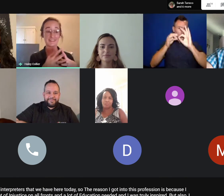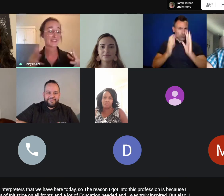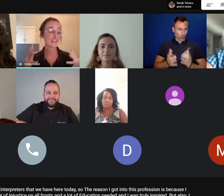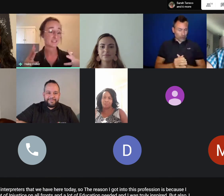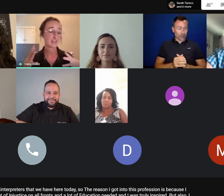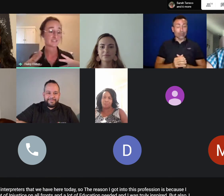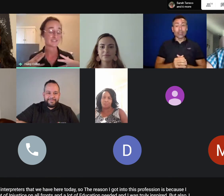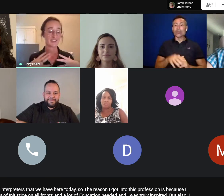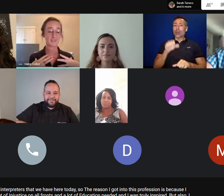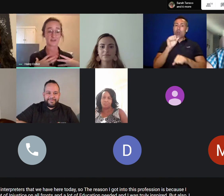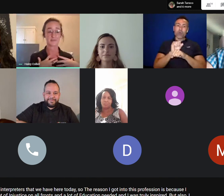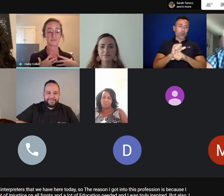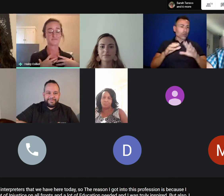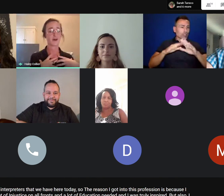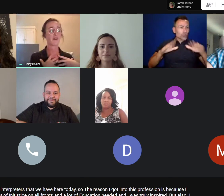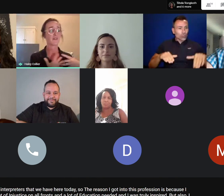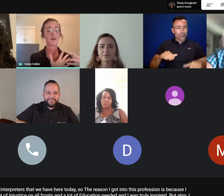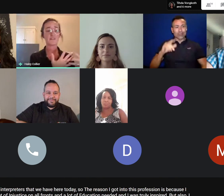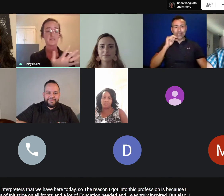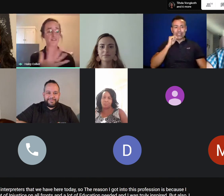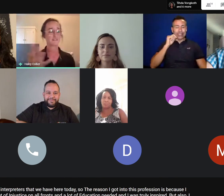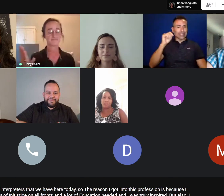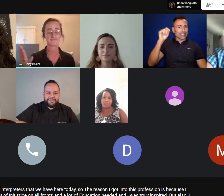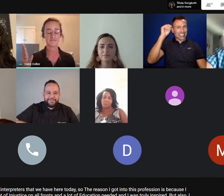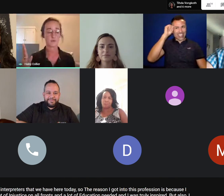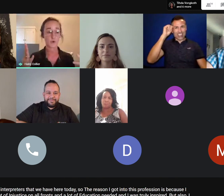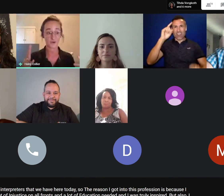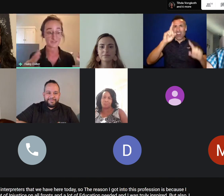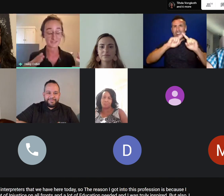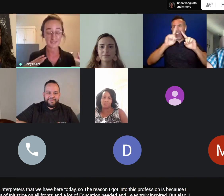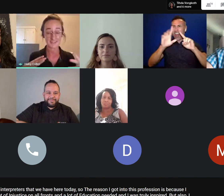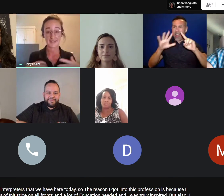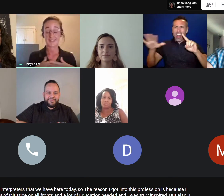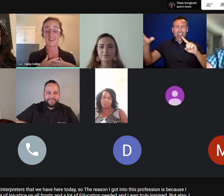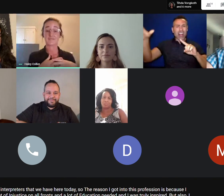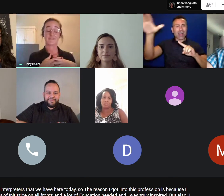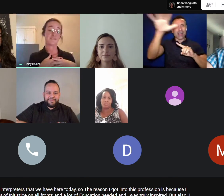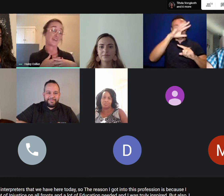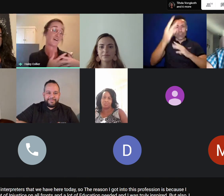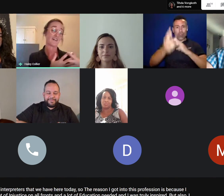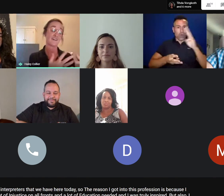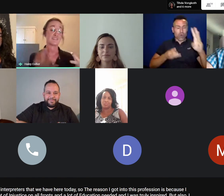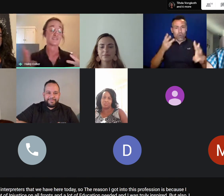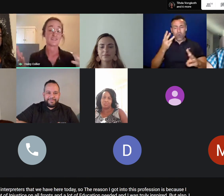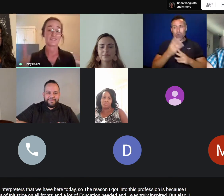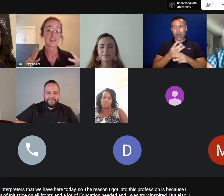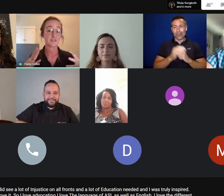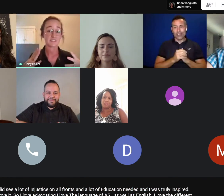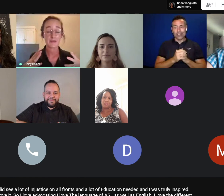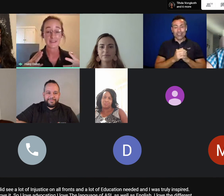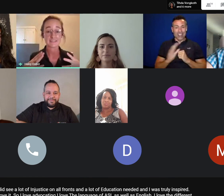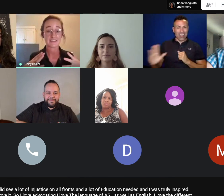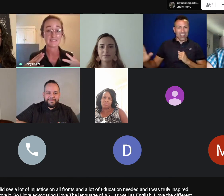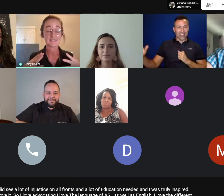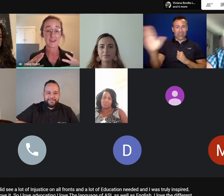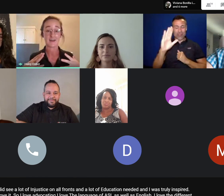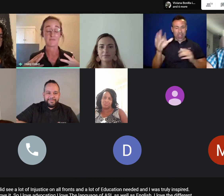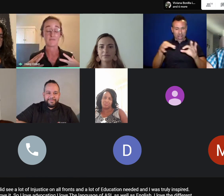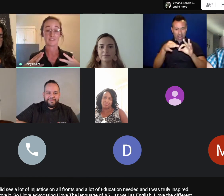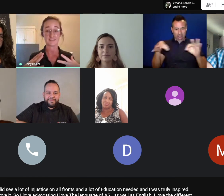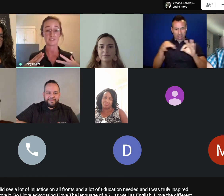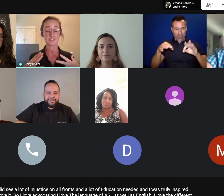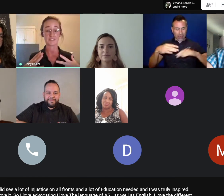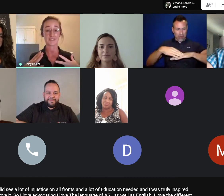children and teenagers from all over the world. They all have different language